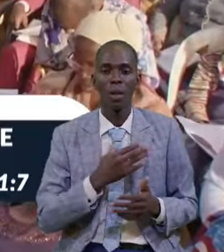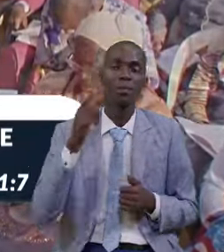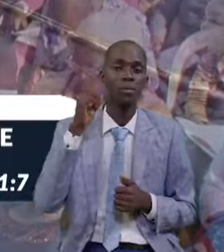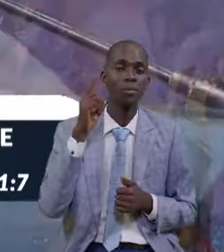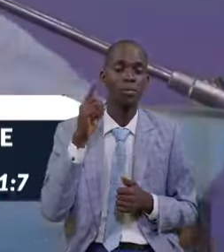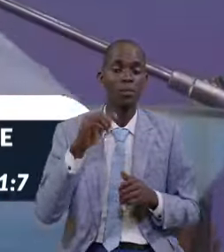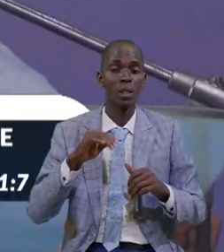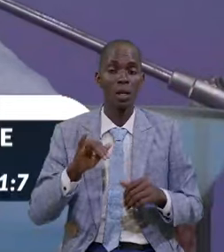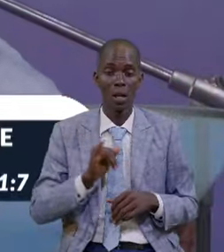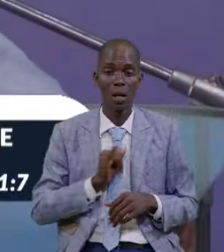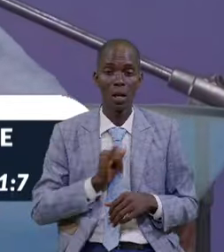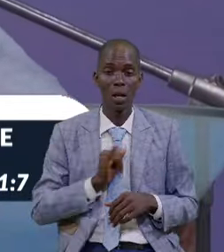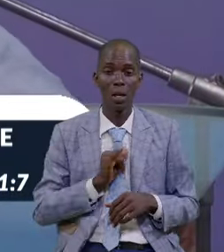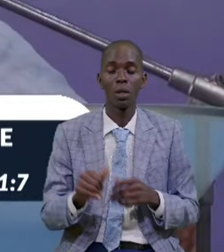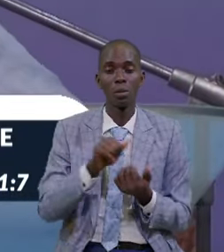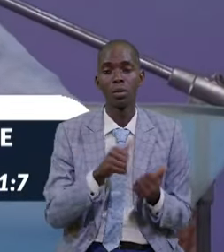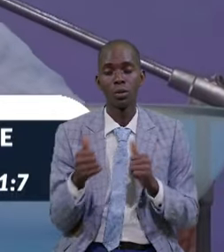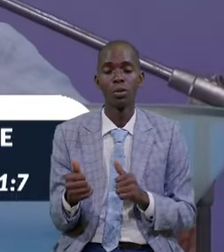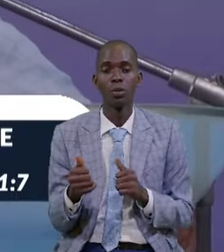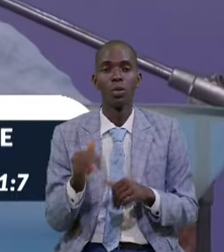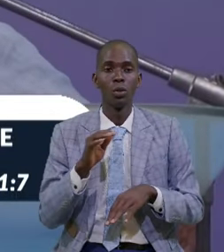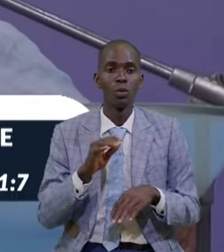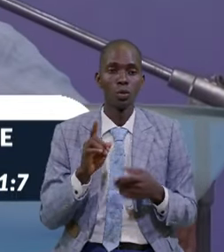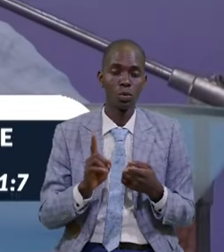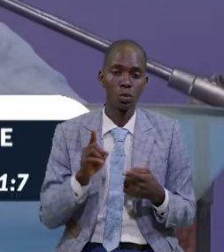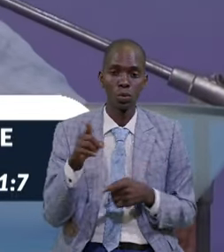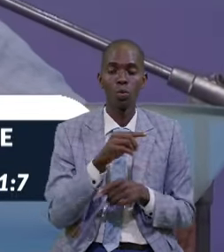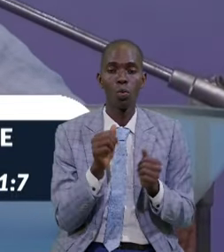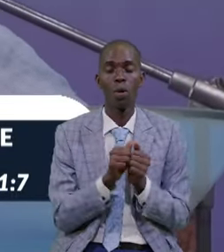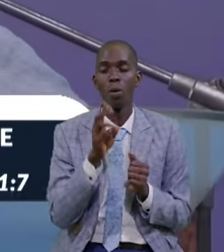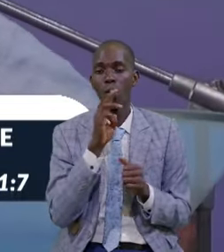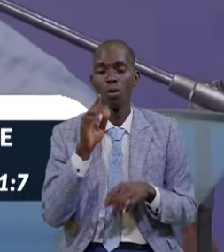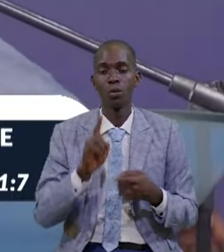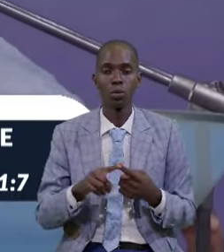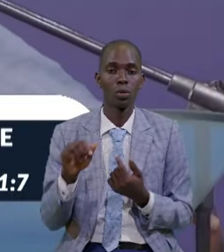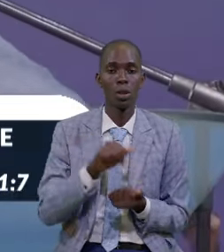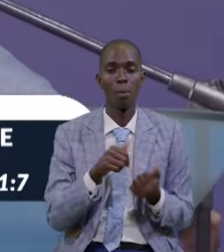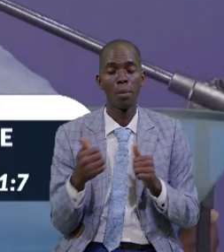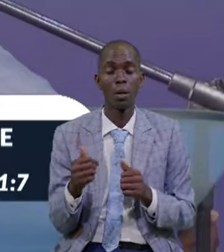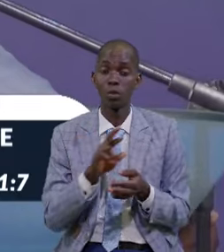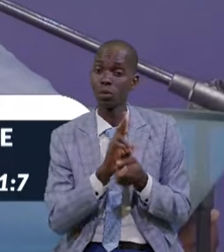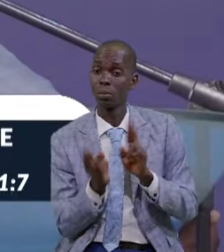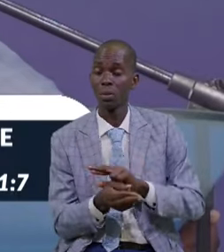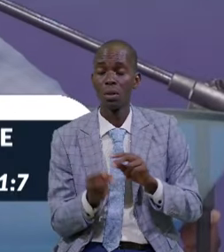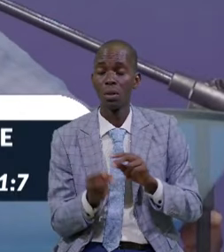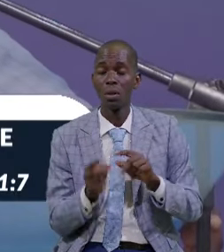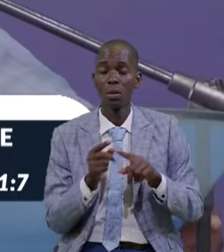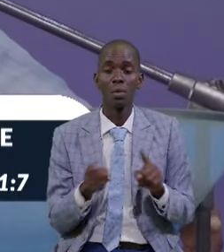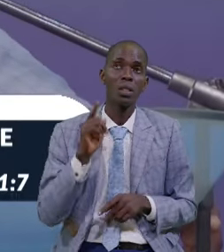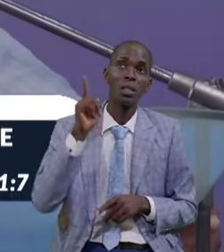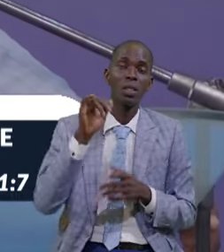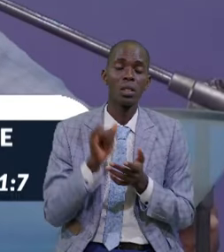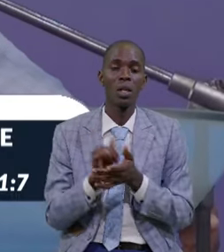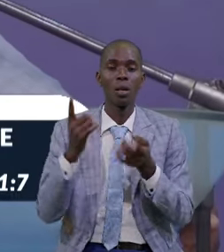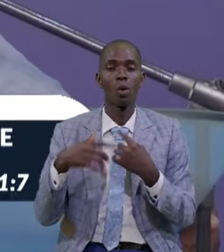water unto repentance. But he that cometh after me is mightier